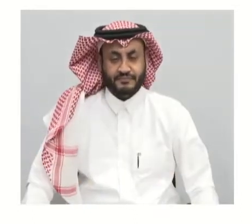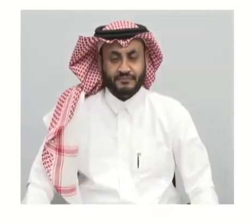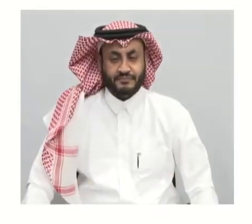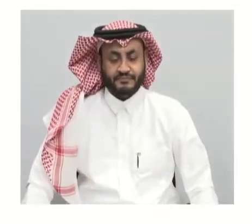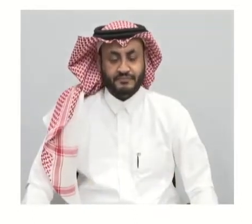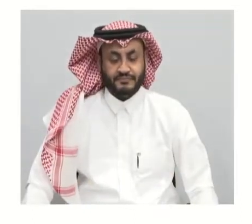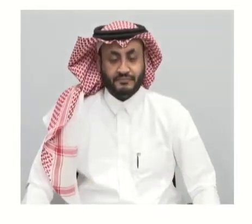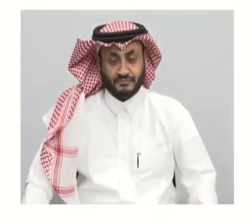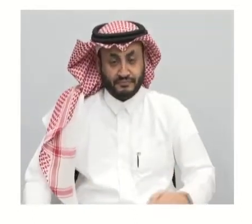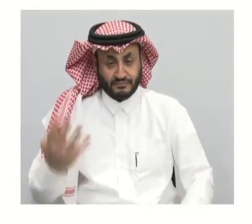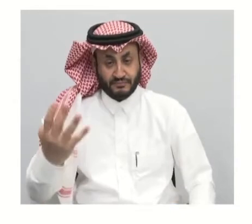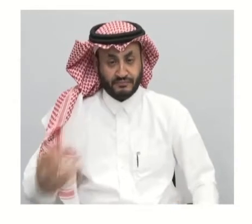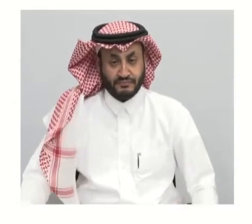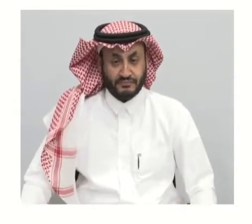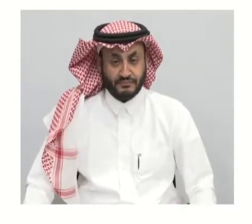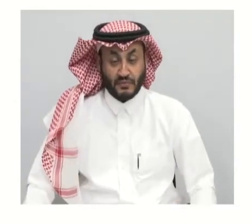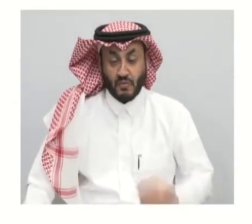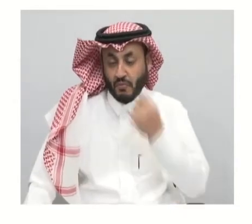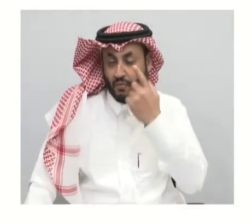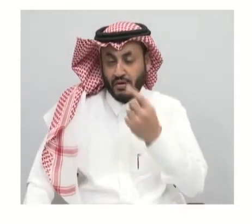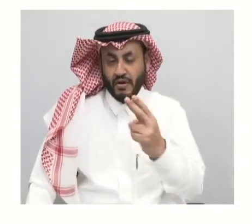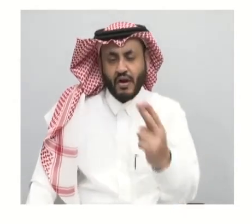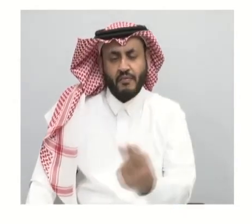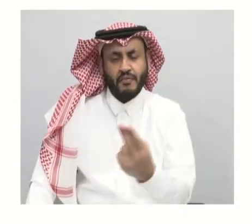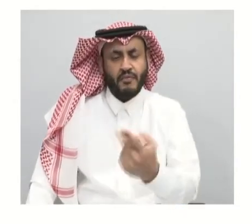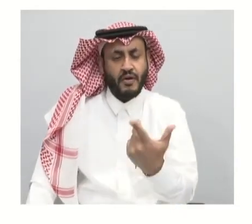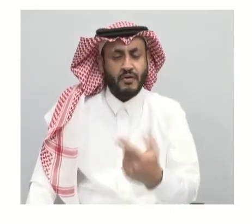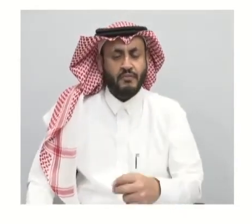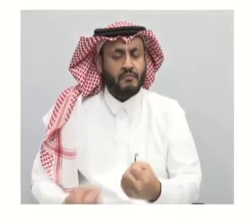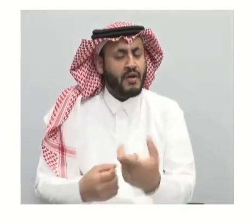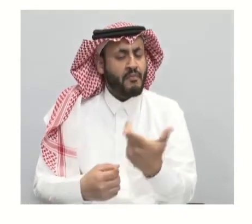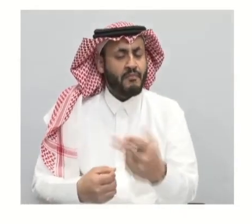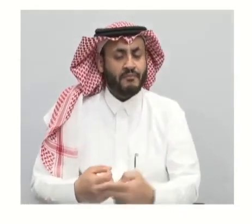Four. What a beautiful painting. What inspired you?